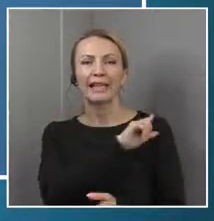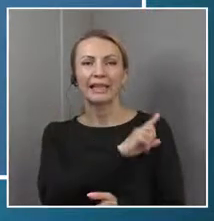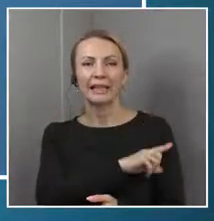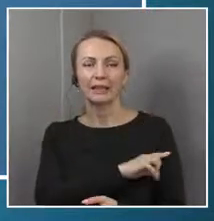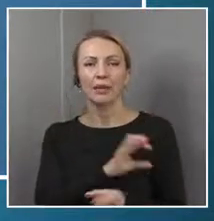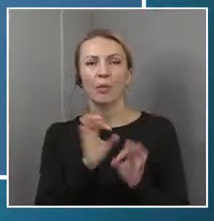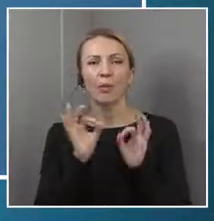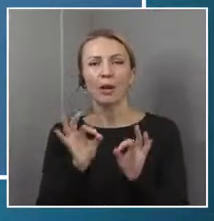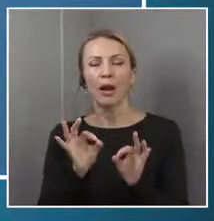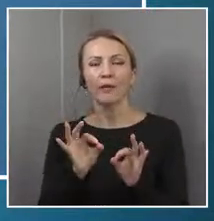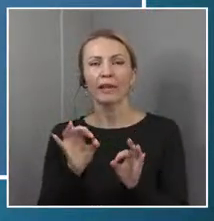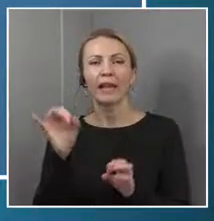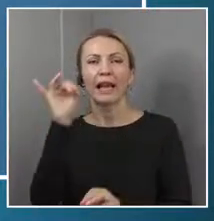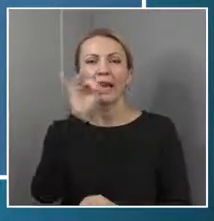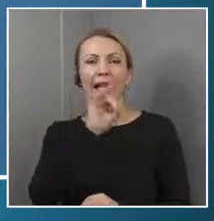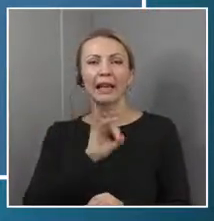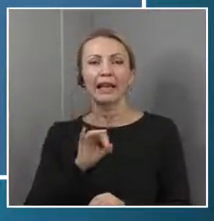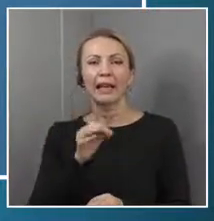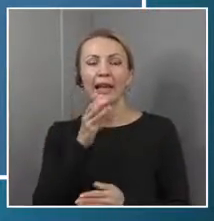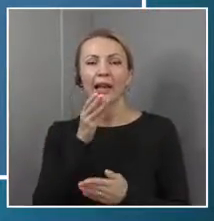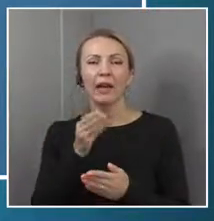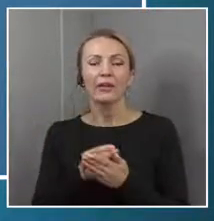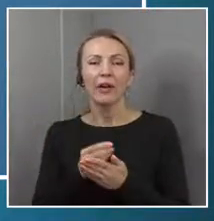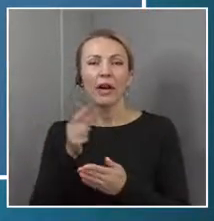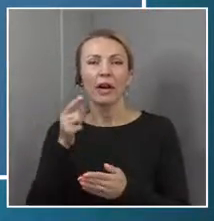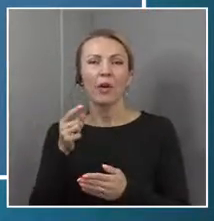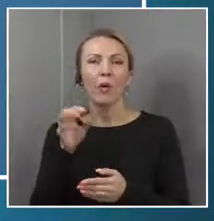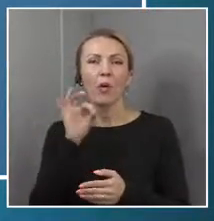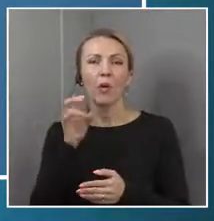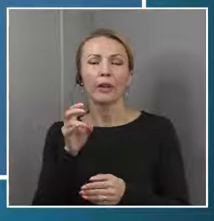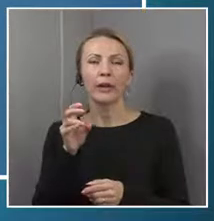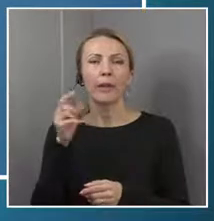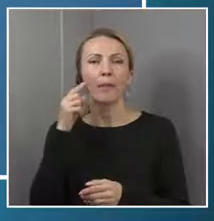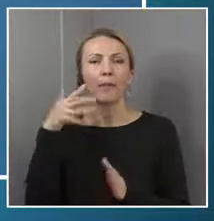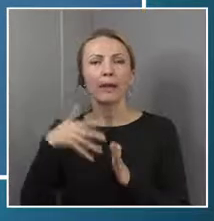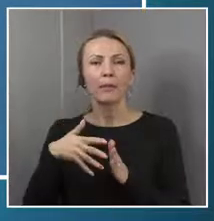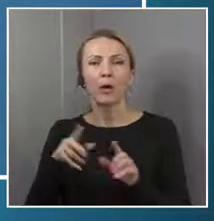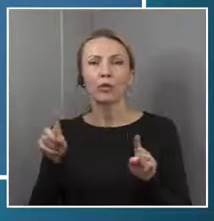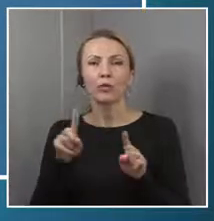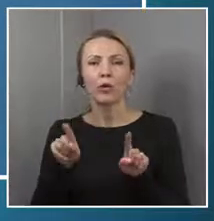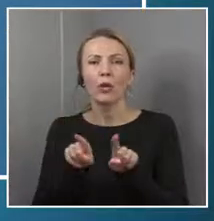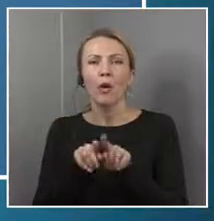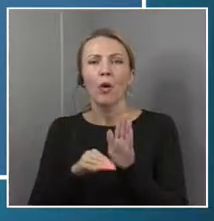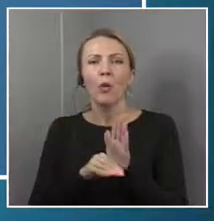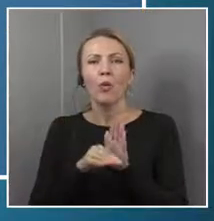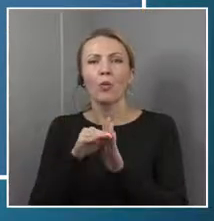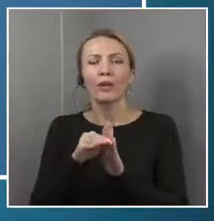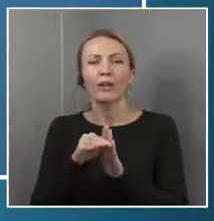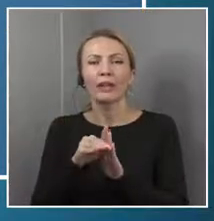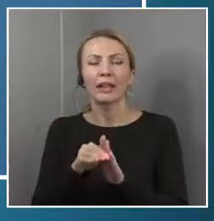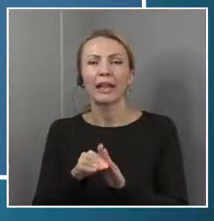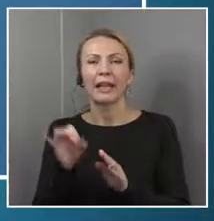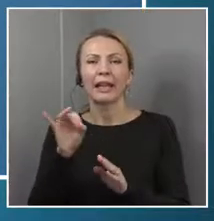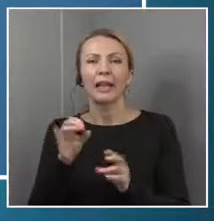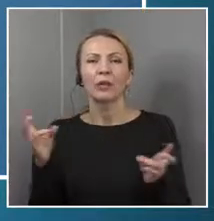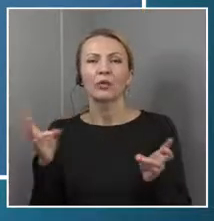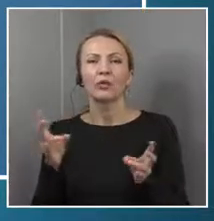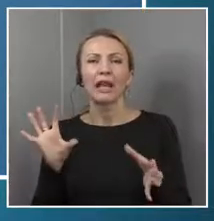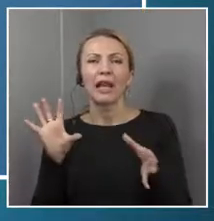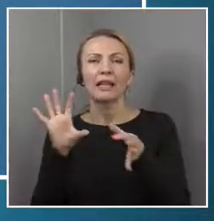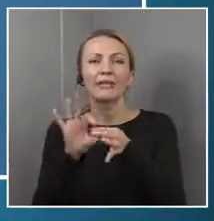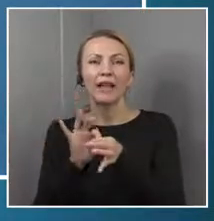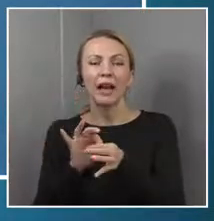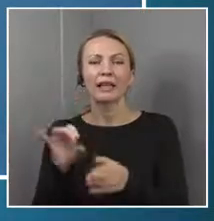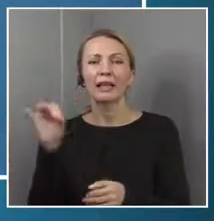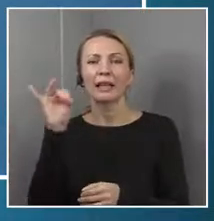also the question of connections and luck, you know. Or you have a